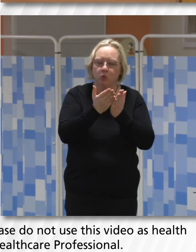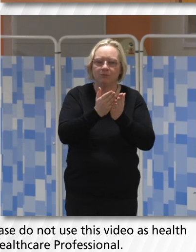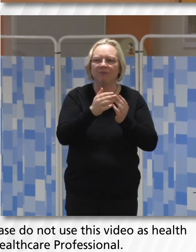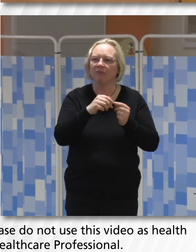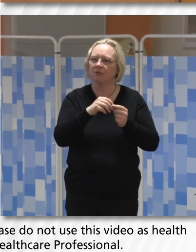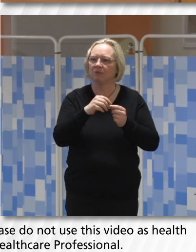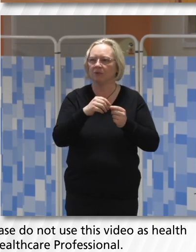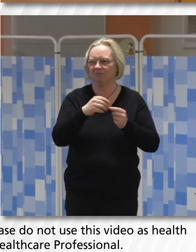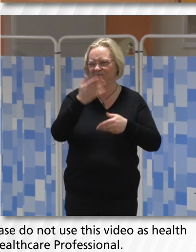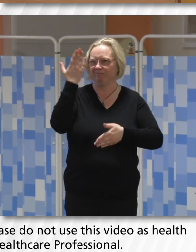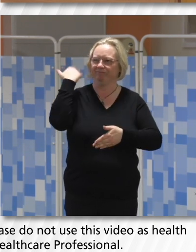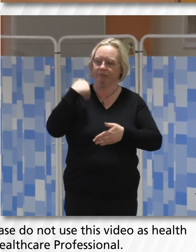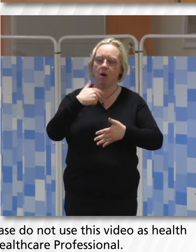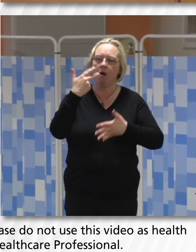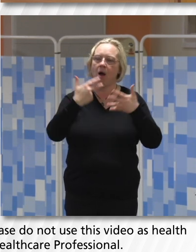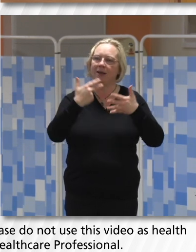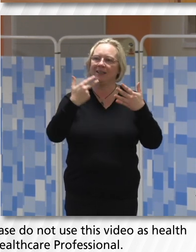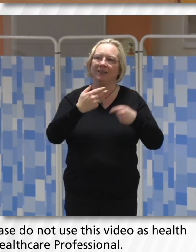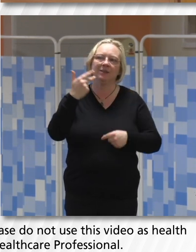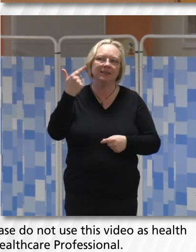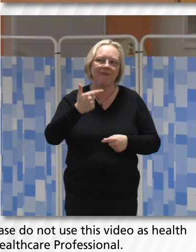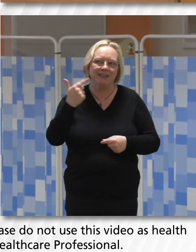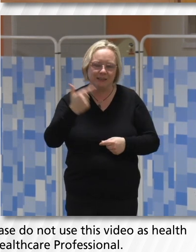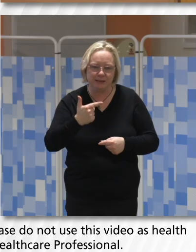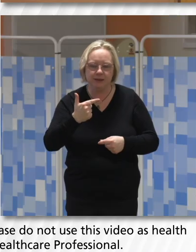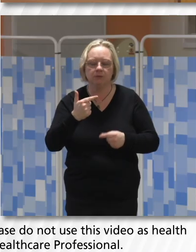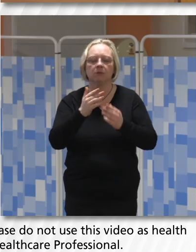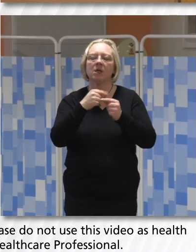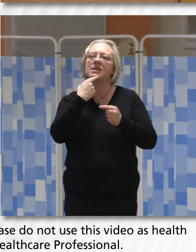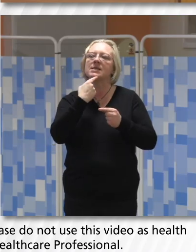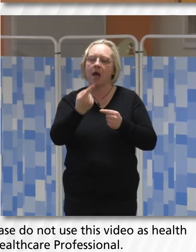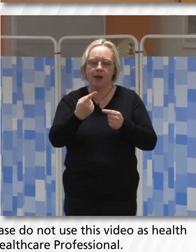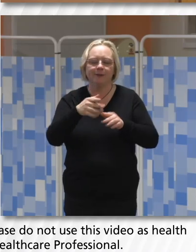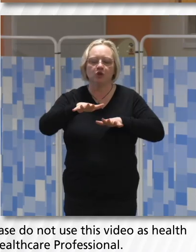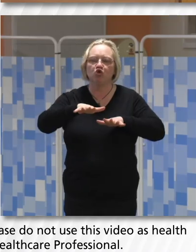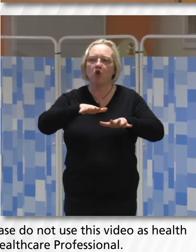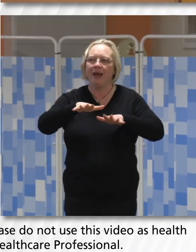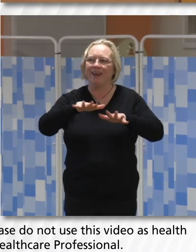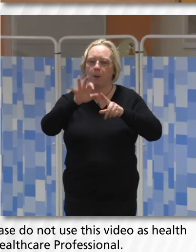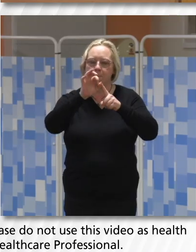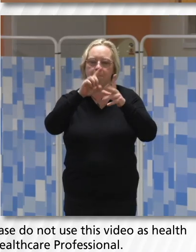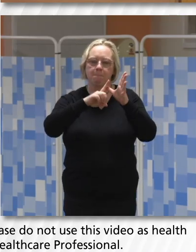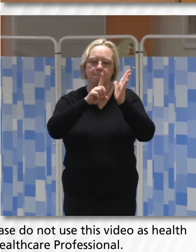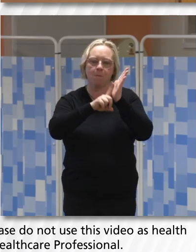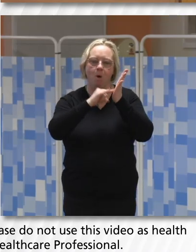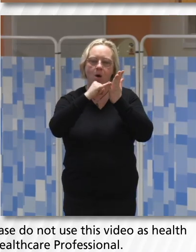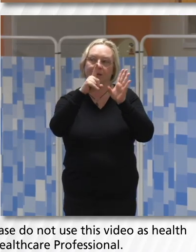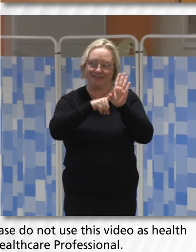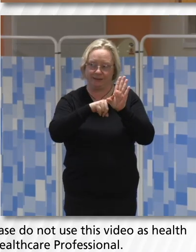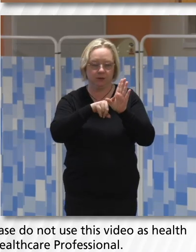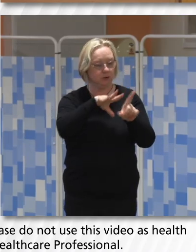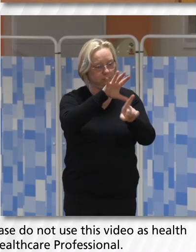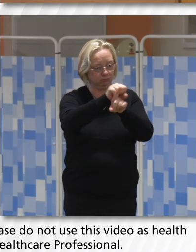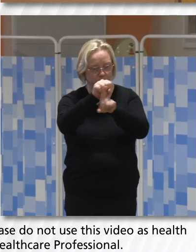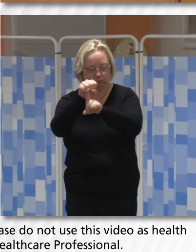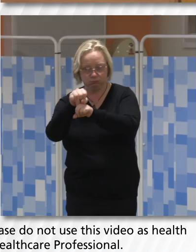1817. And in that essay, he described what Parkinson's is. He did it on 3 patients of his